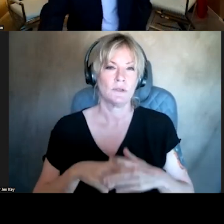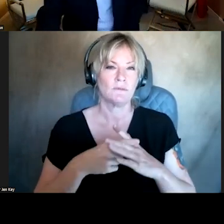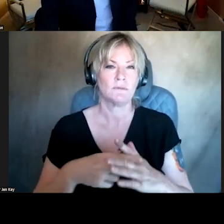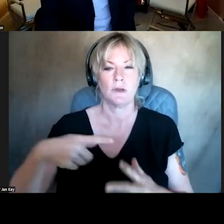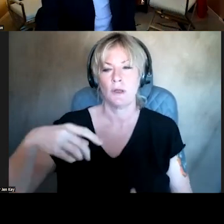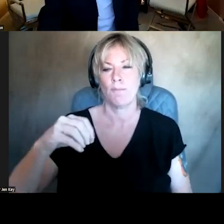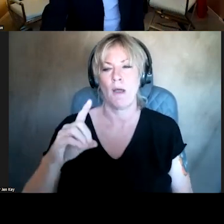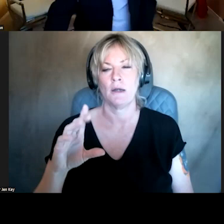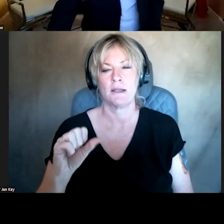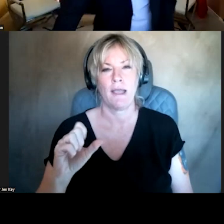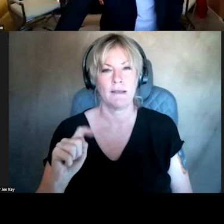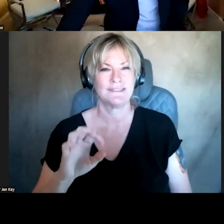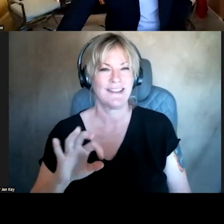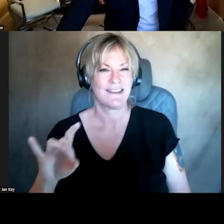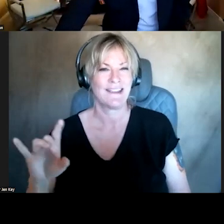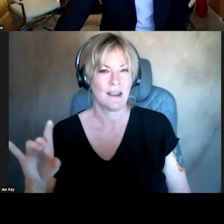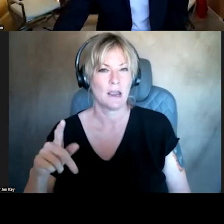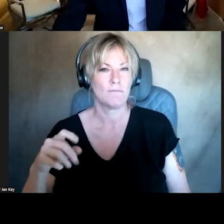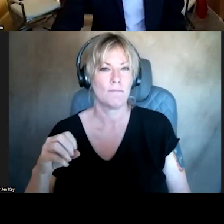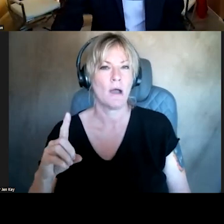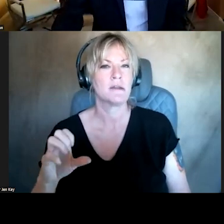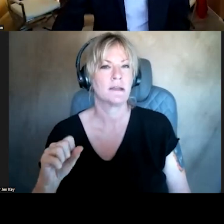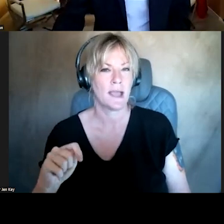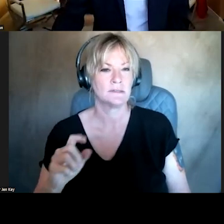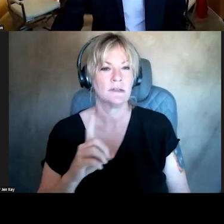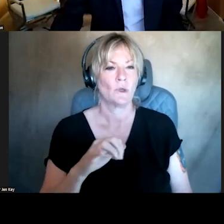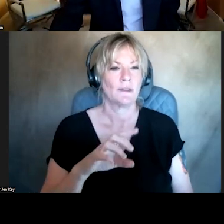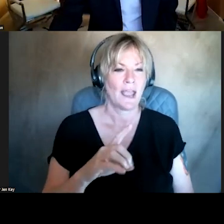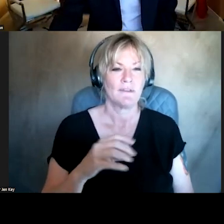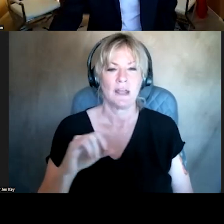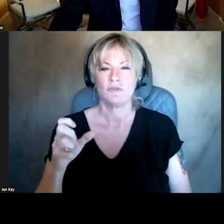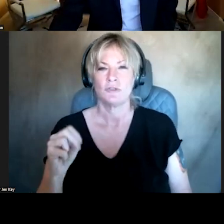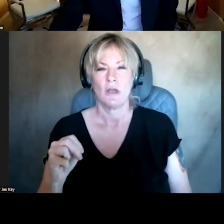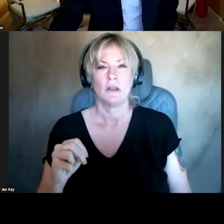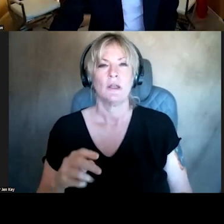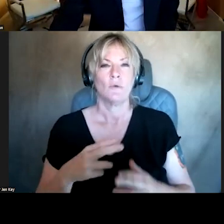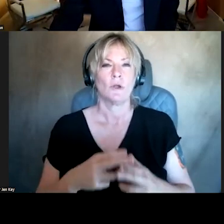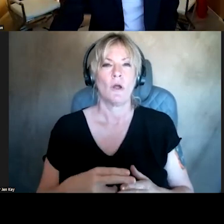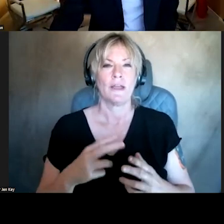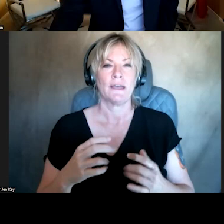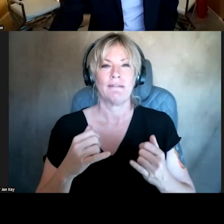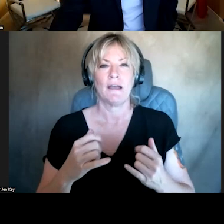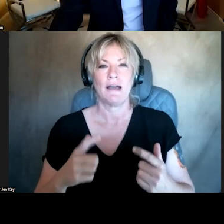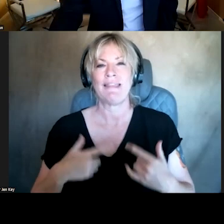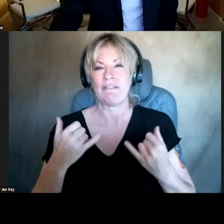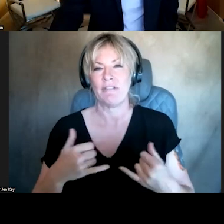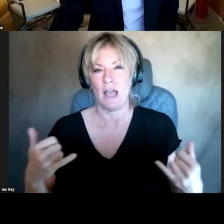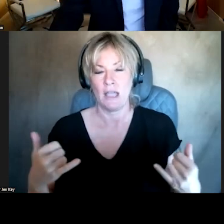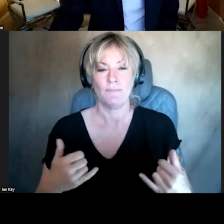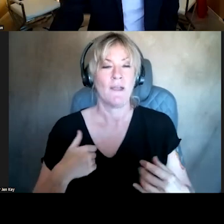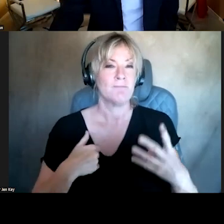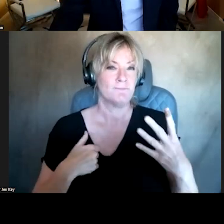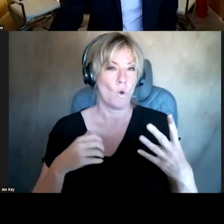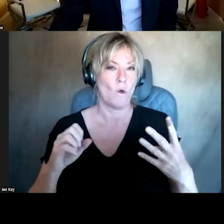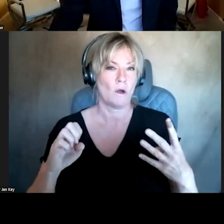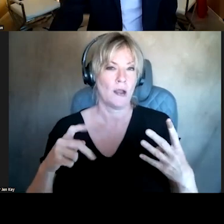podcast, the 988 podcast with David and John on crisis. We're calling it Lifelines. We've done 4 episodes now, but we